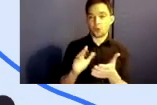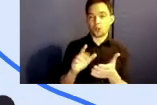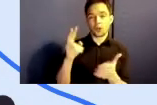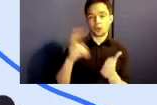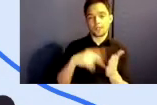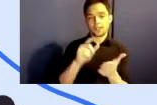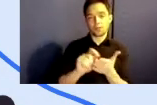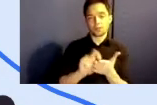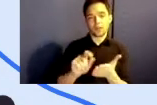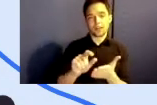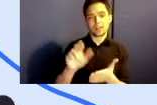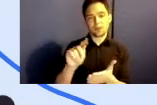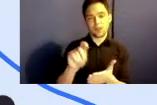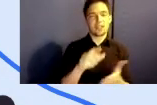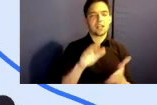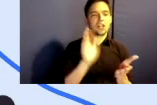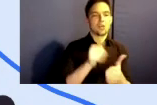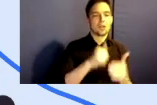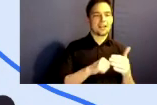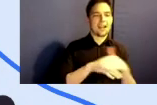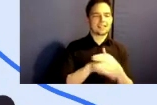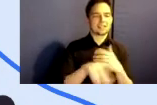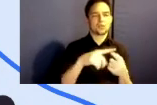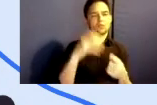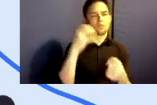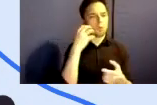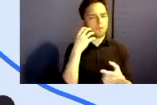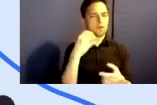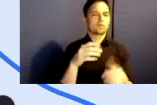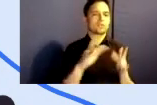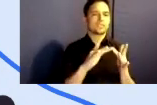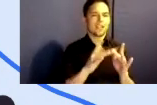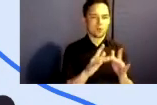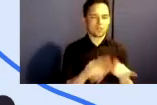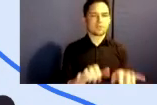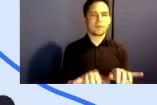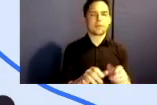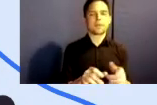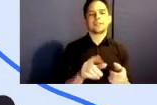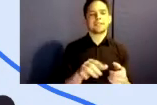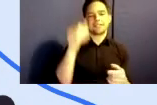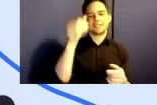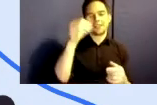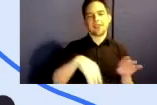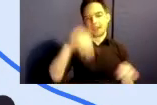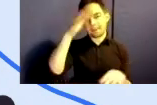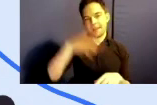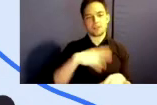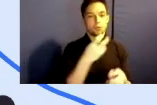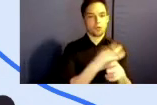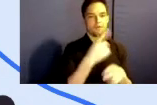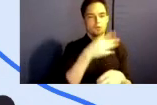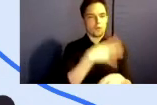men and a lower access to mobile phone and network than men. So it makes it difficult for women to